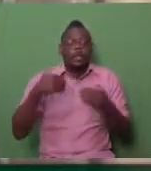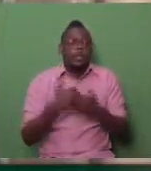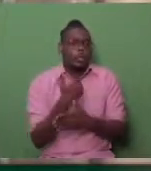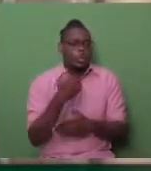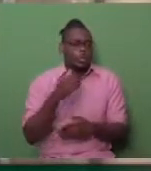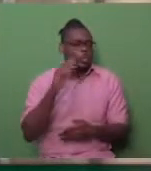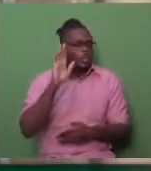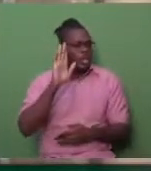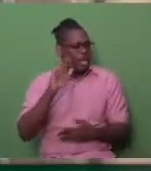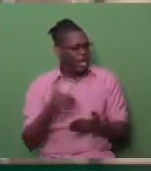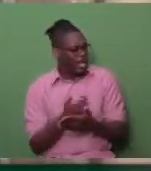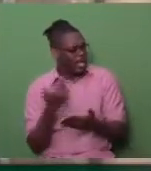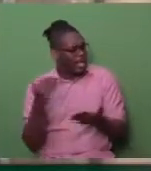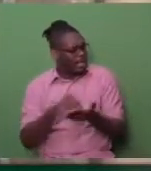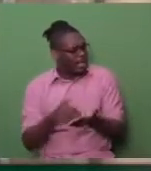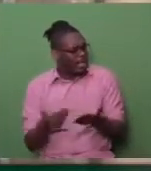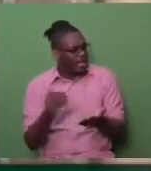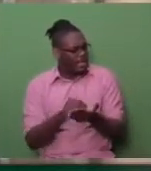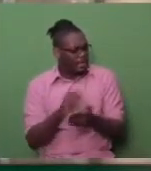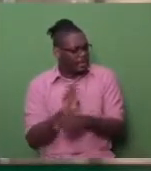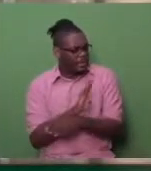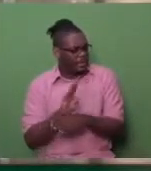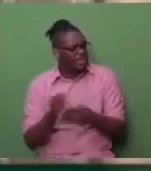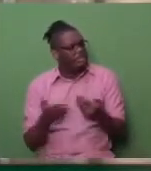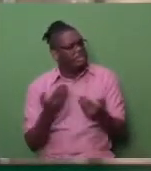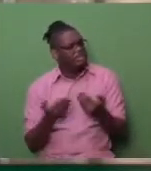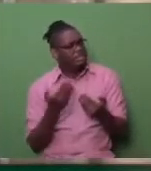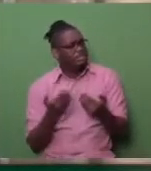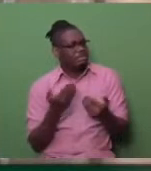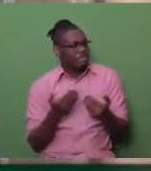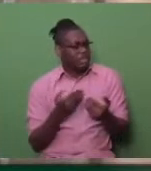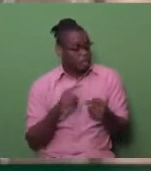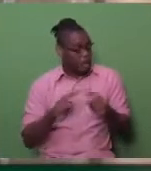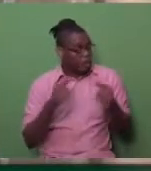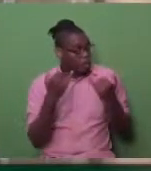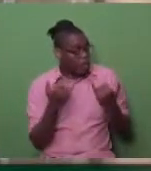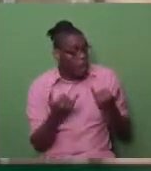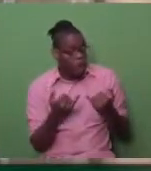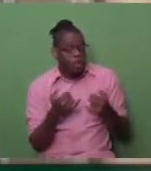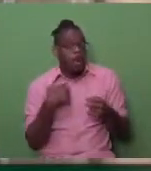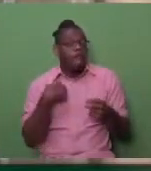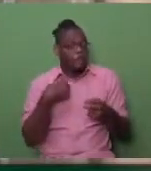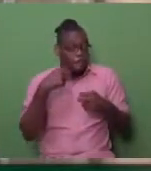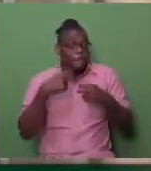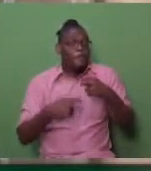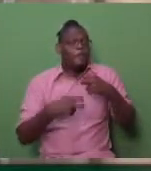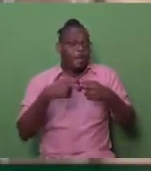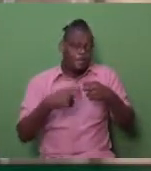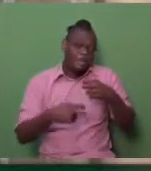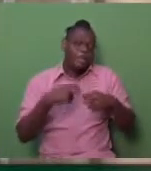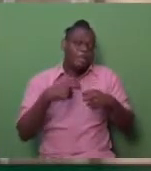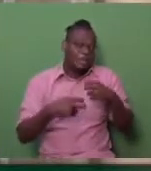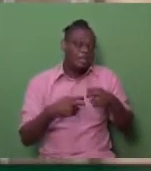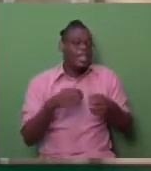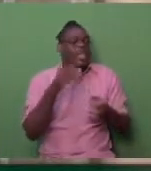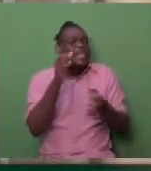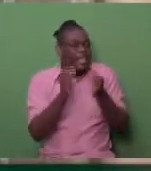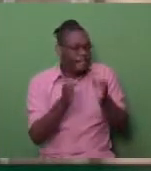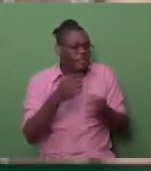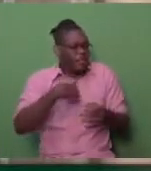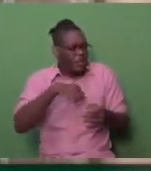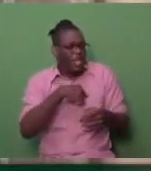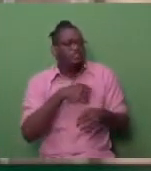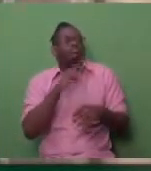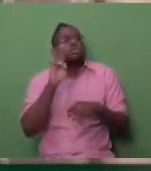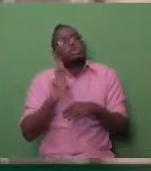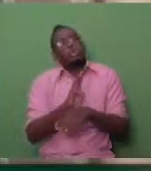doing business index being compromised. However, if we were to use the minister's own words on page 29 of his last